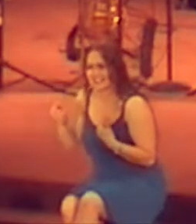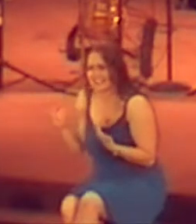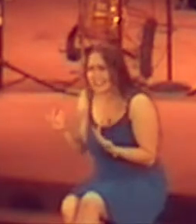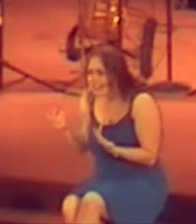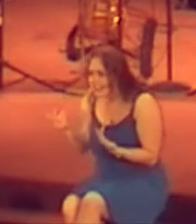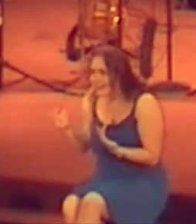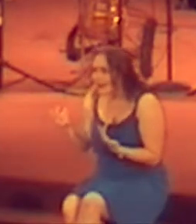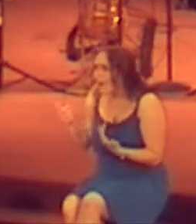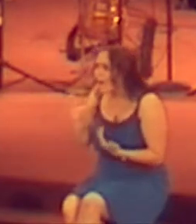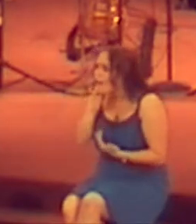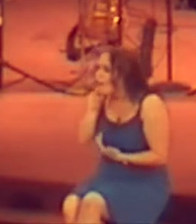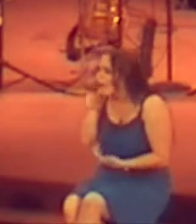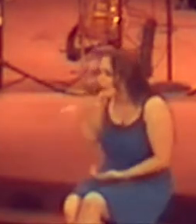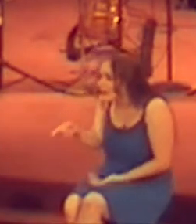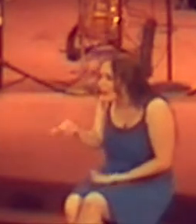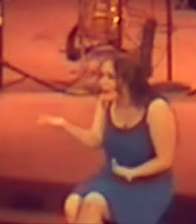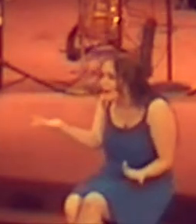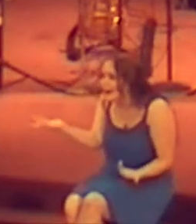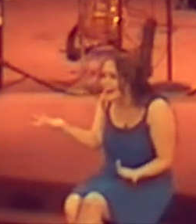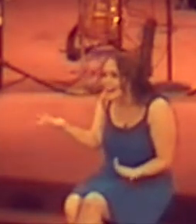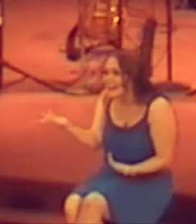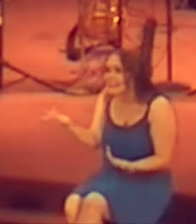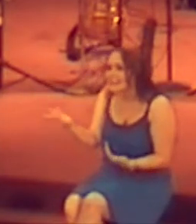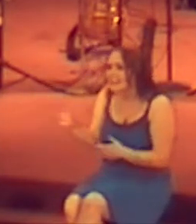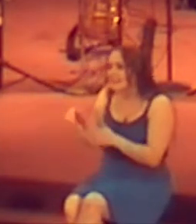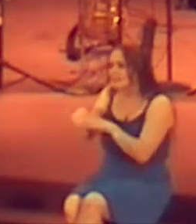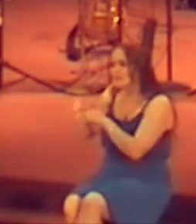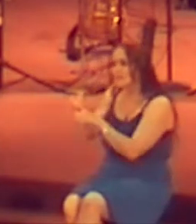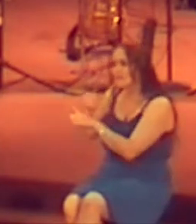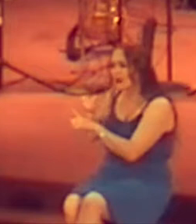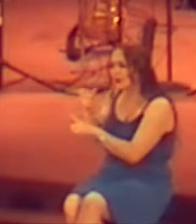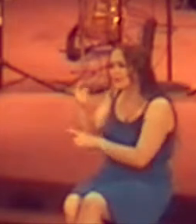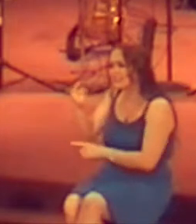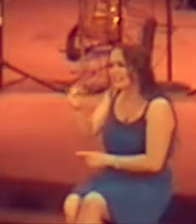are? That's clearly straight out of Gehenna.